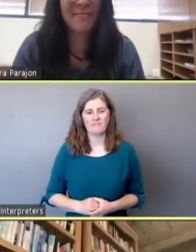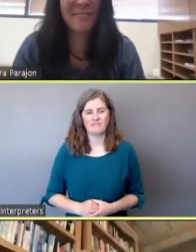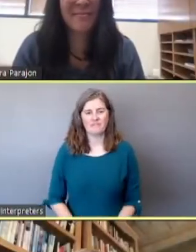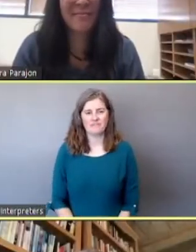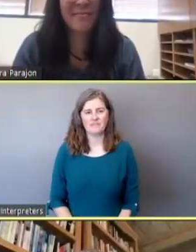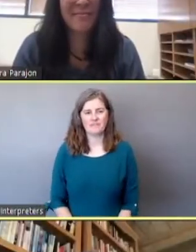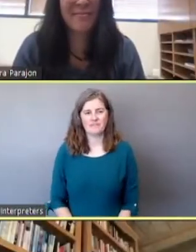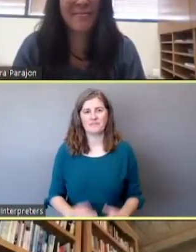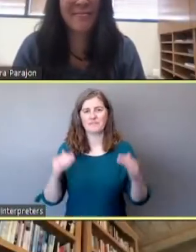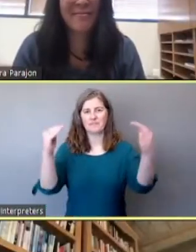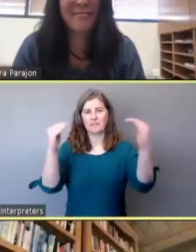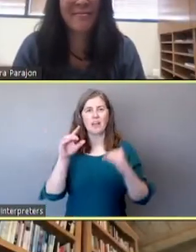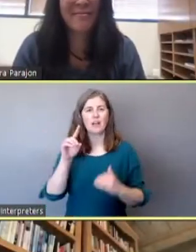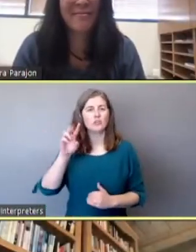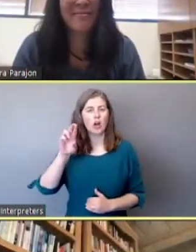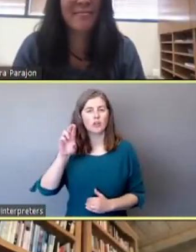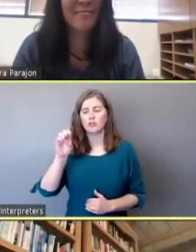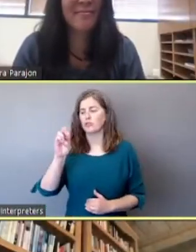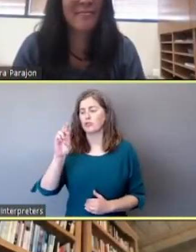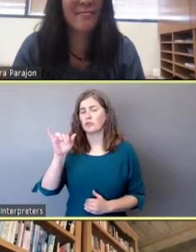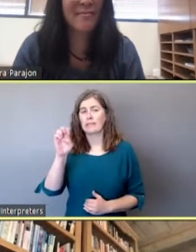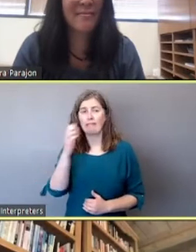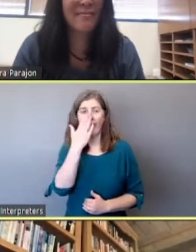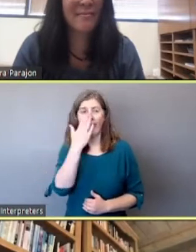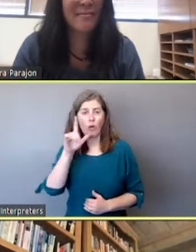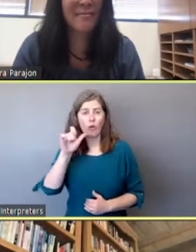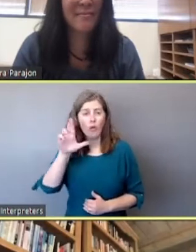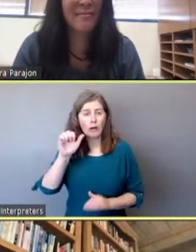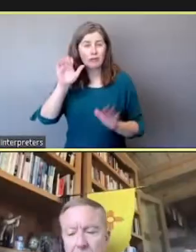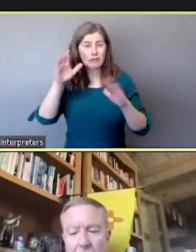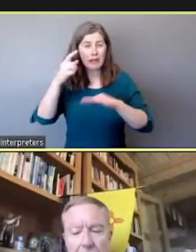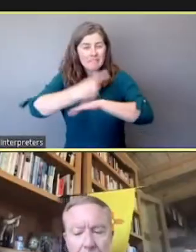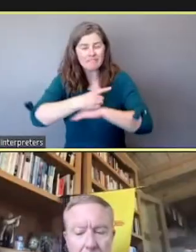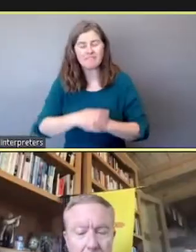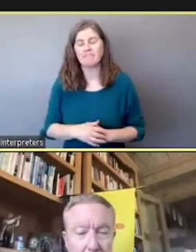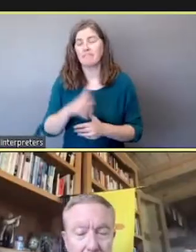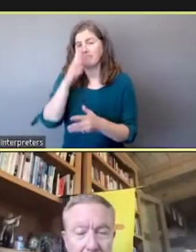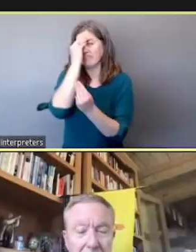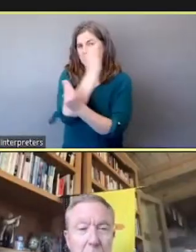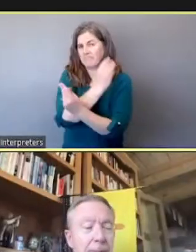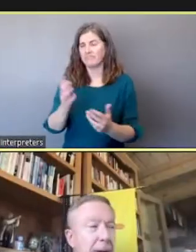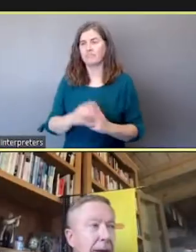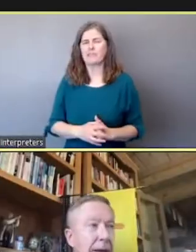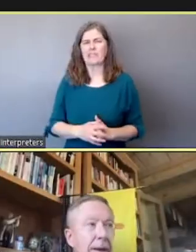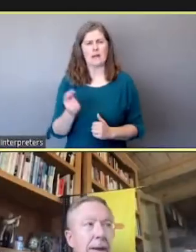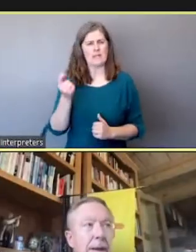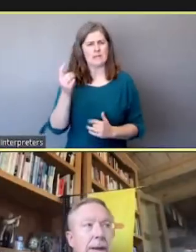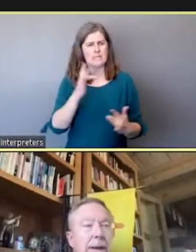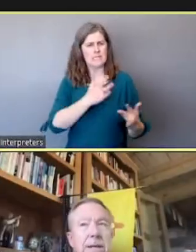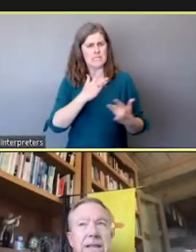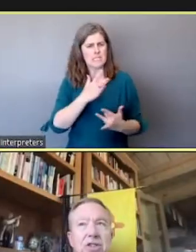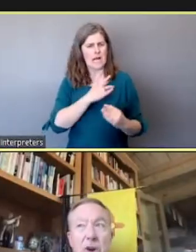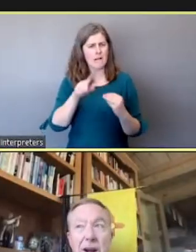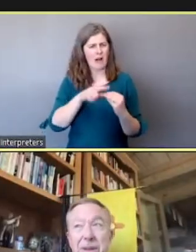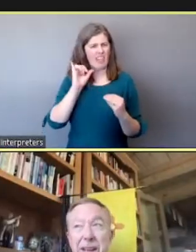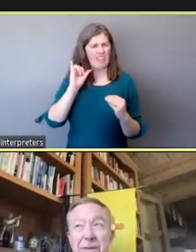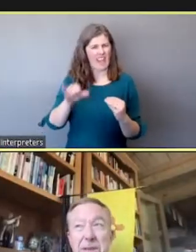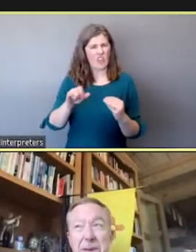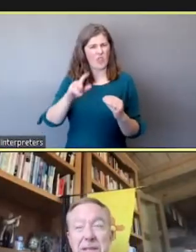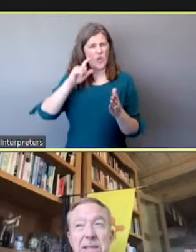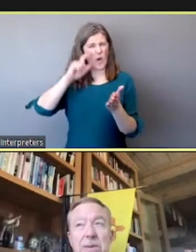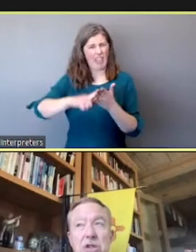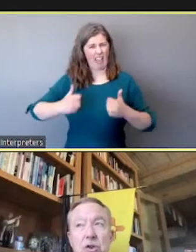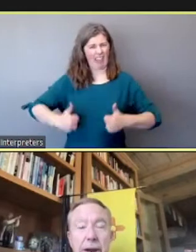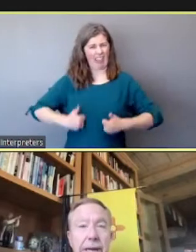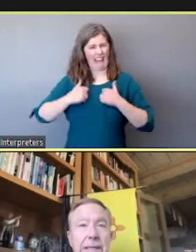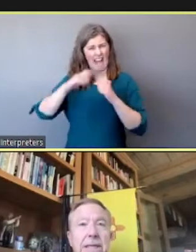Thank you very much, Laura. Great update. And I think I'm particularly worried about that because that drop in life